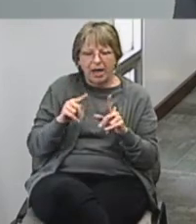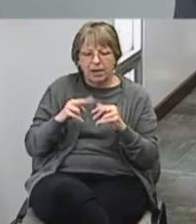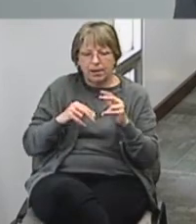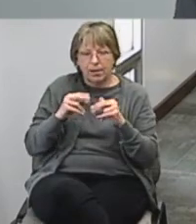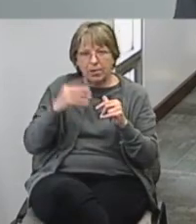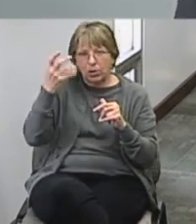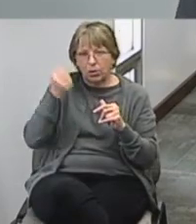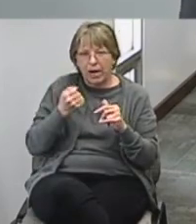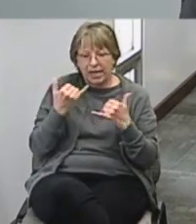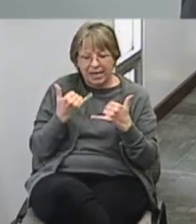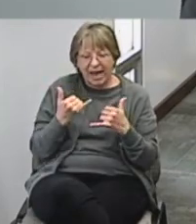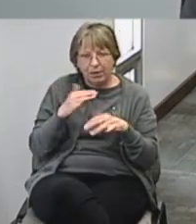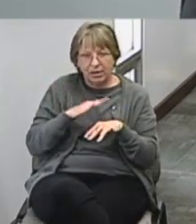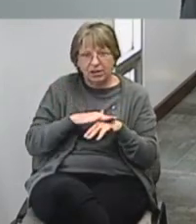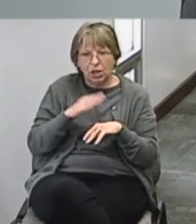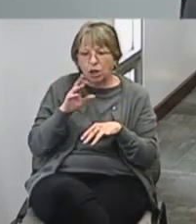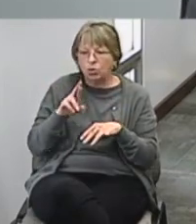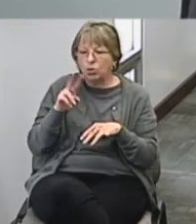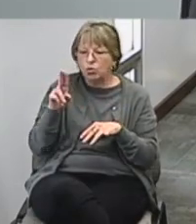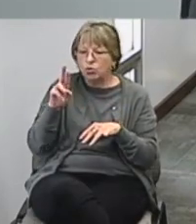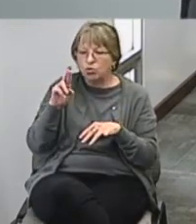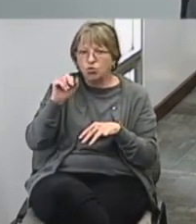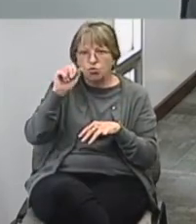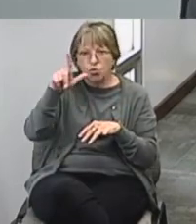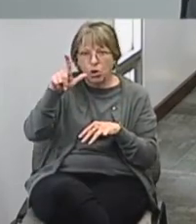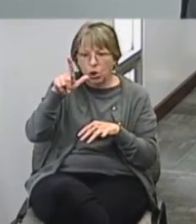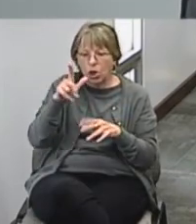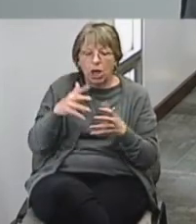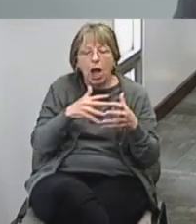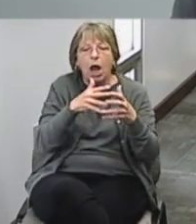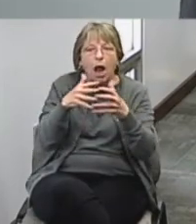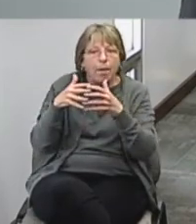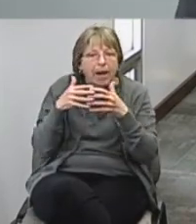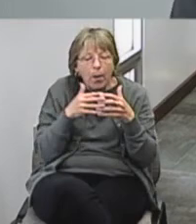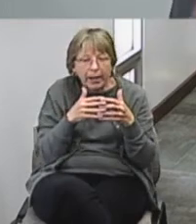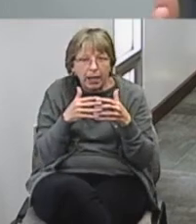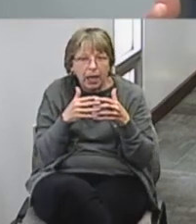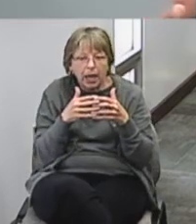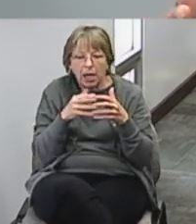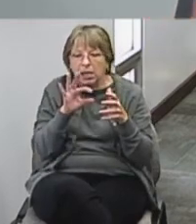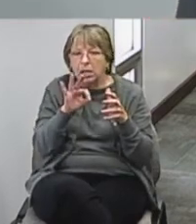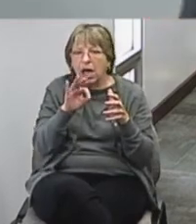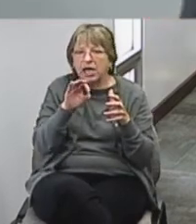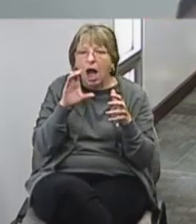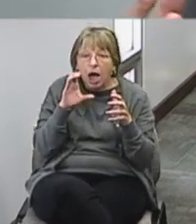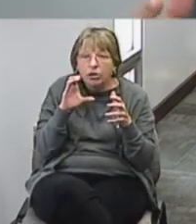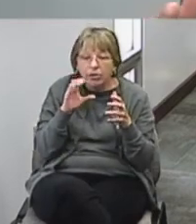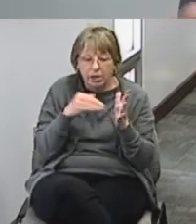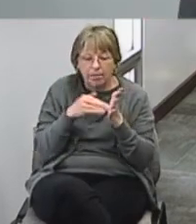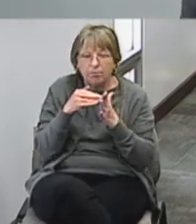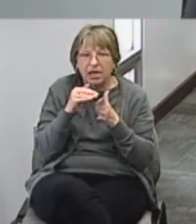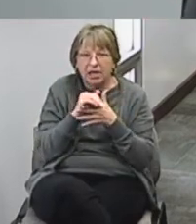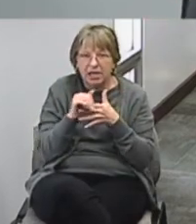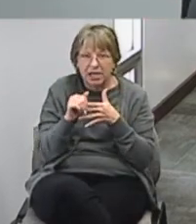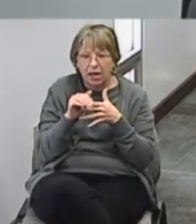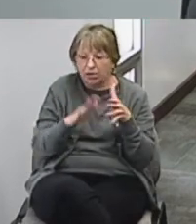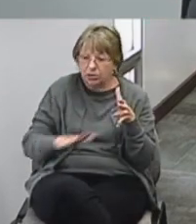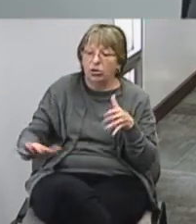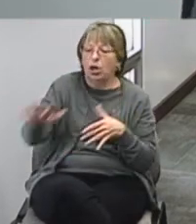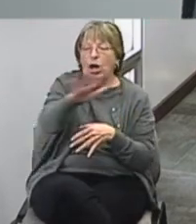focused more on rural America. And so there's $900 million available across the